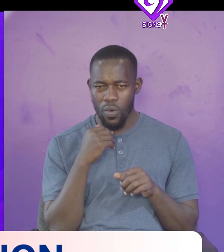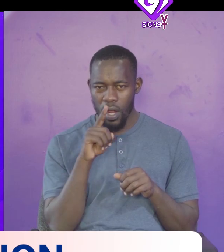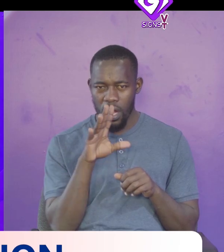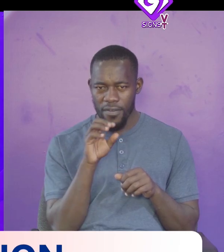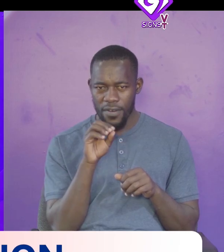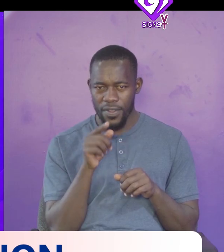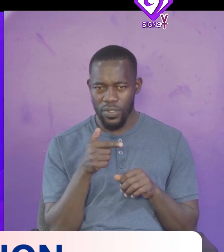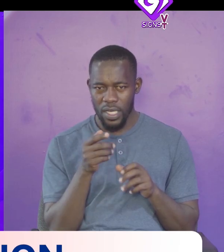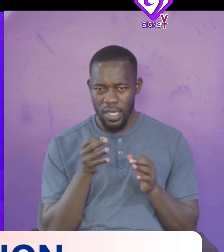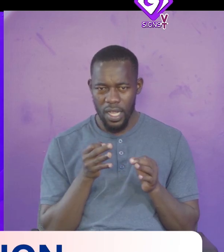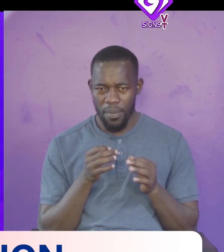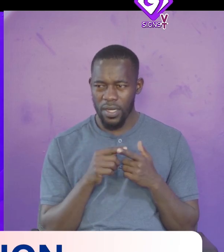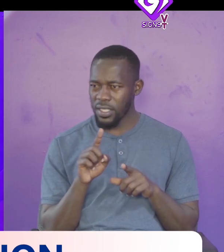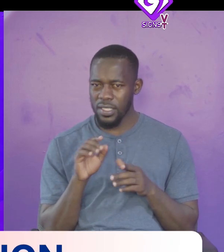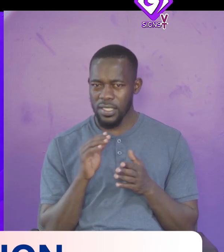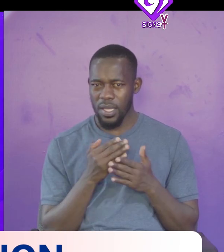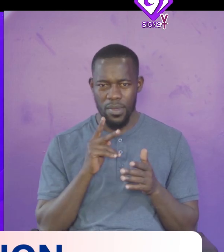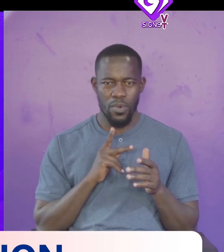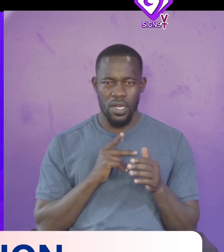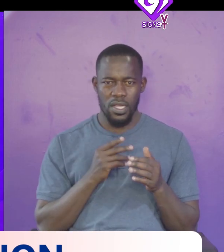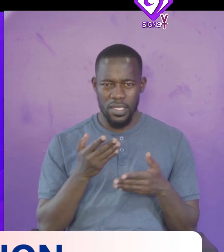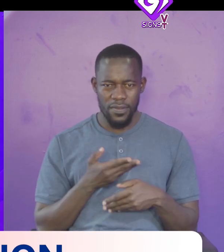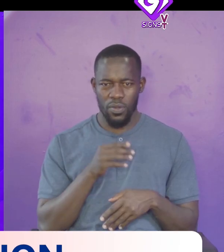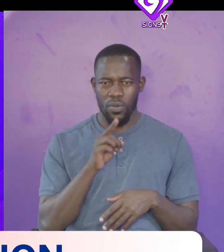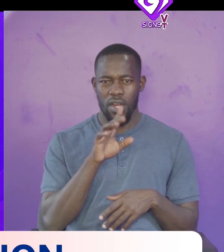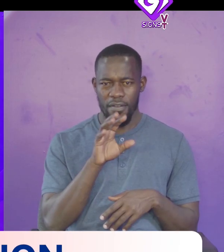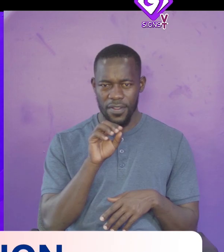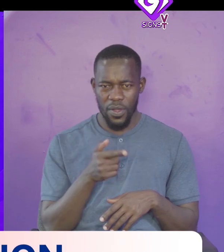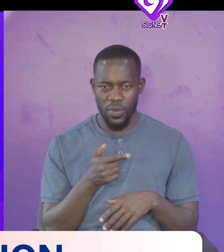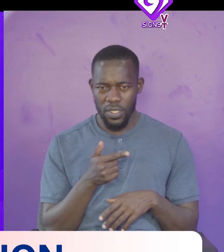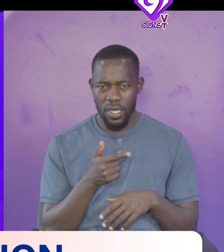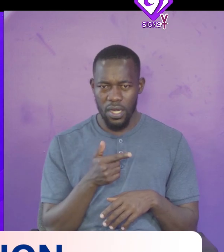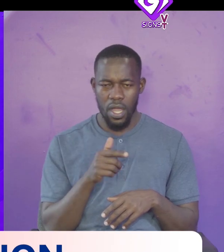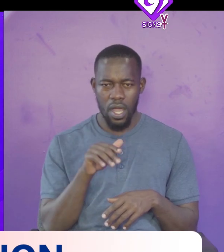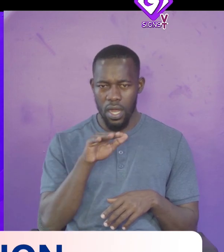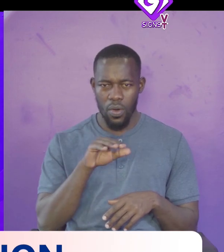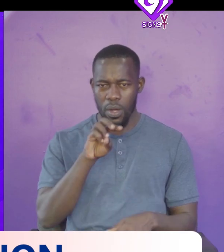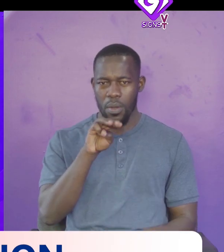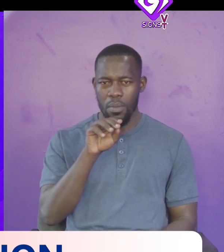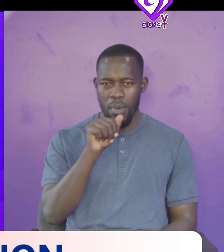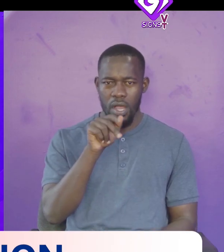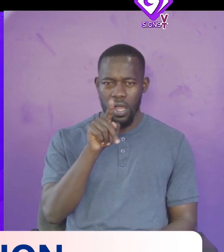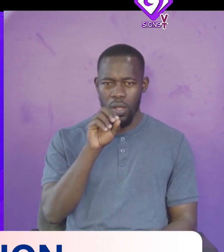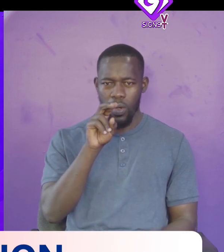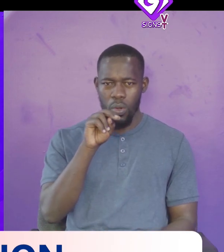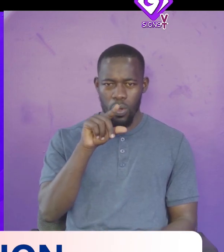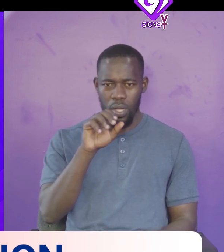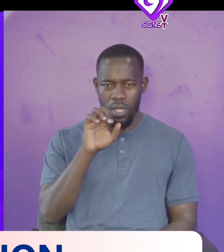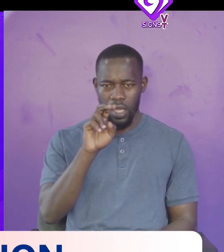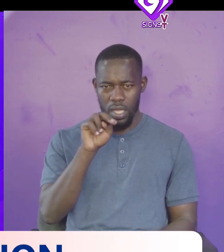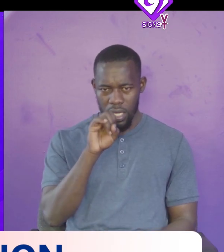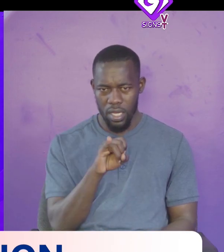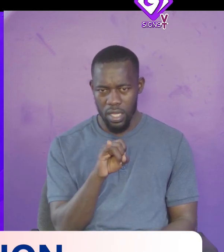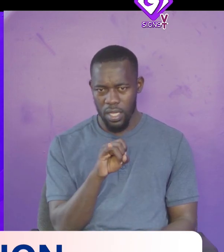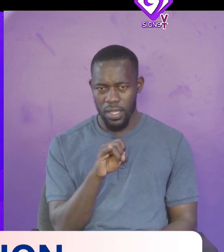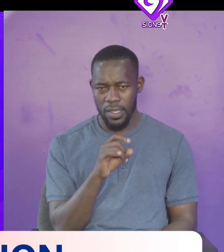receiving 150,000 in Makongeni. There are evictions for affordable housing. What do you have to